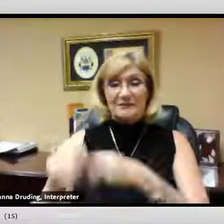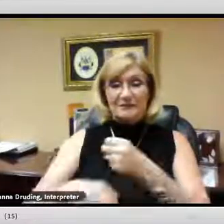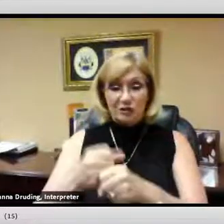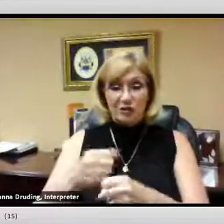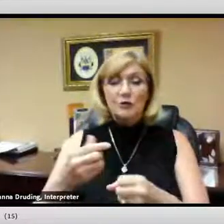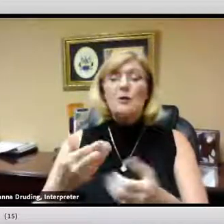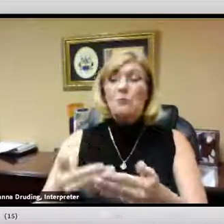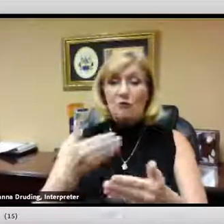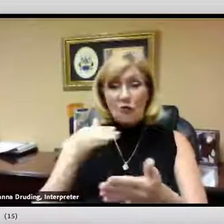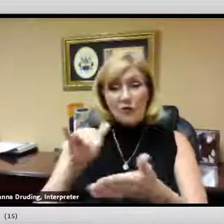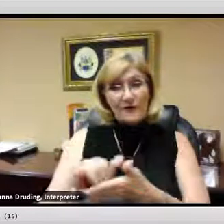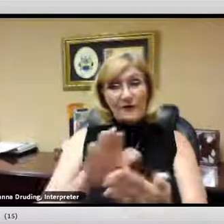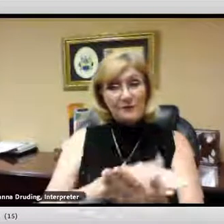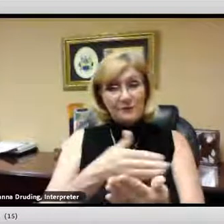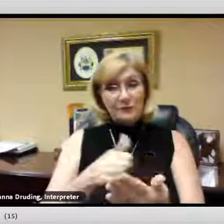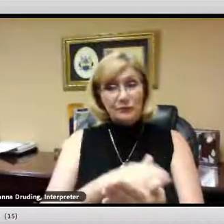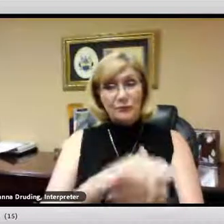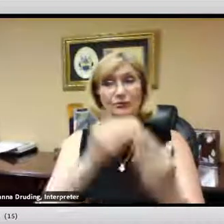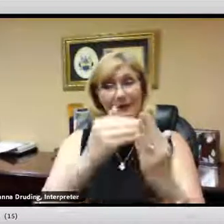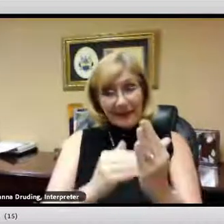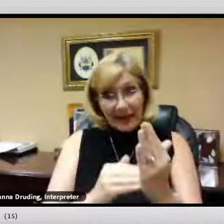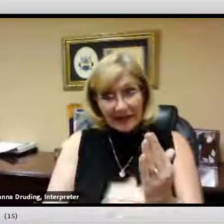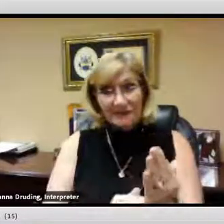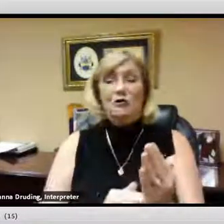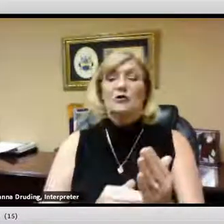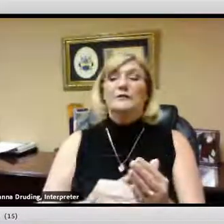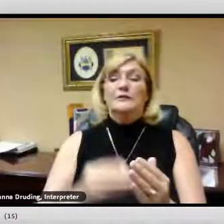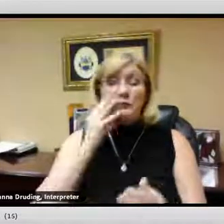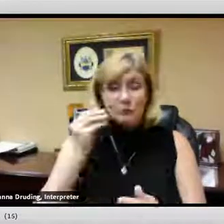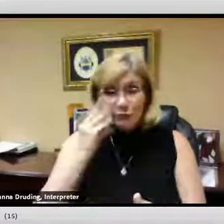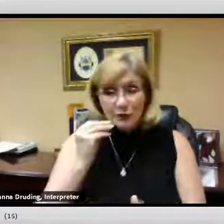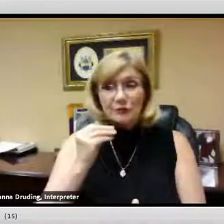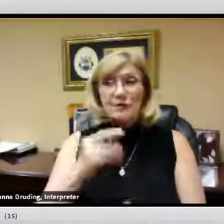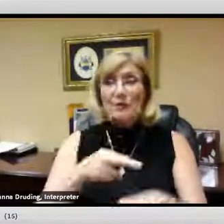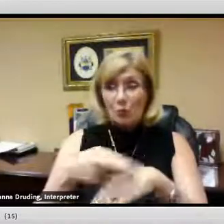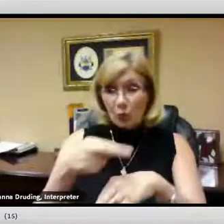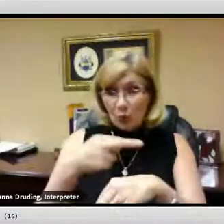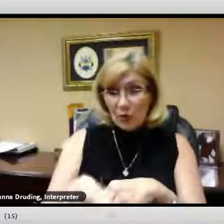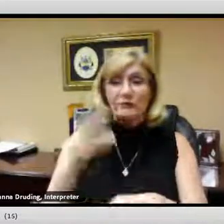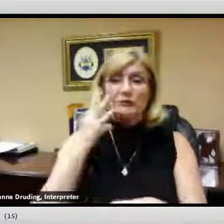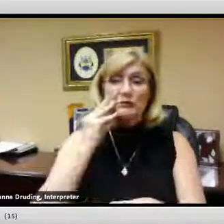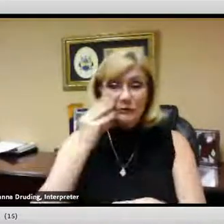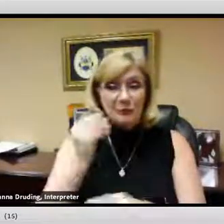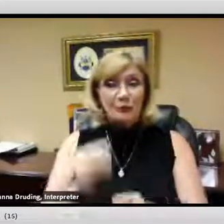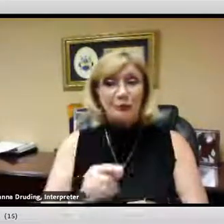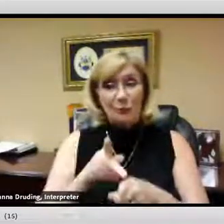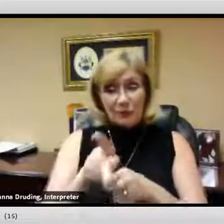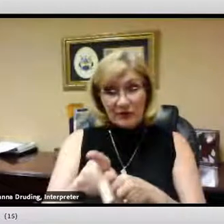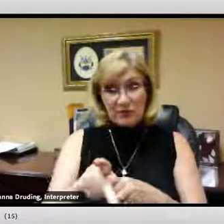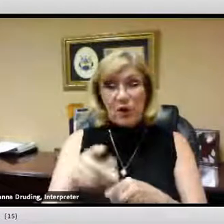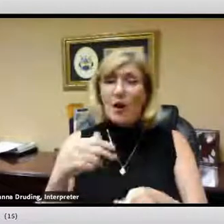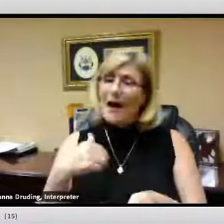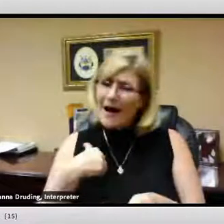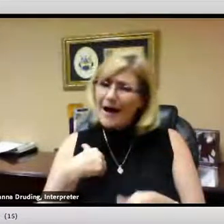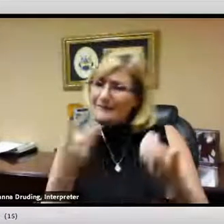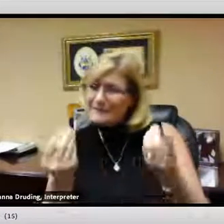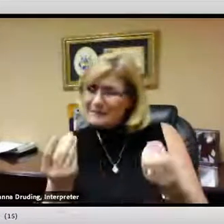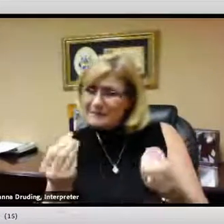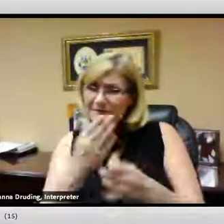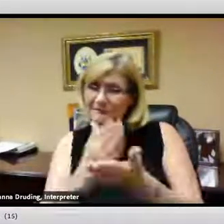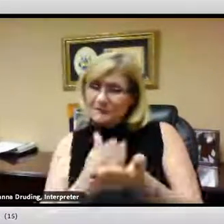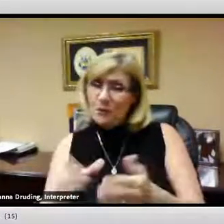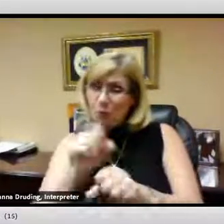cataloging experience as a professional and some reference experience as a professional. I had done some work